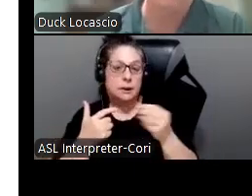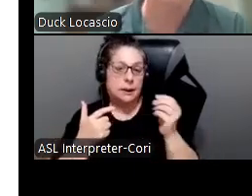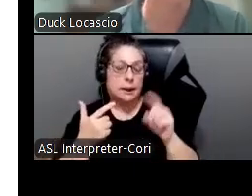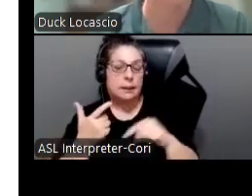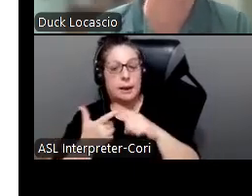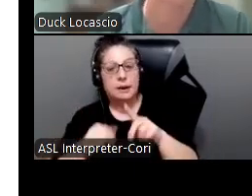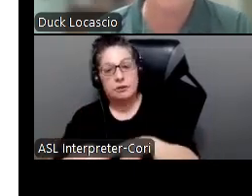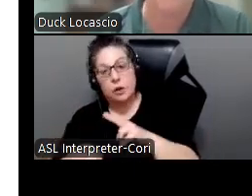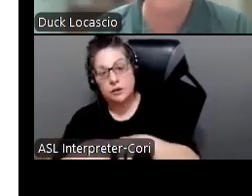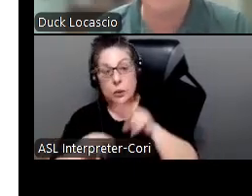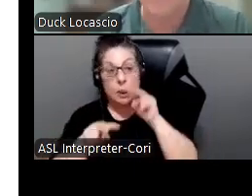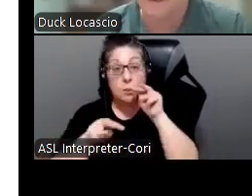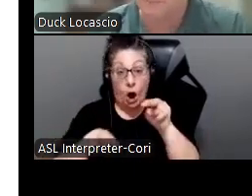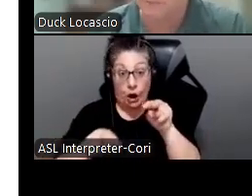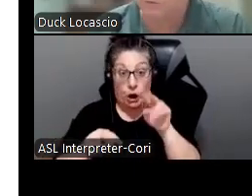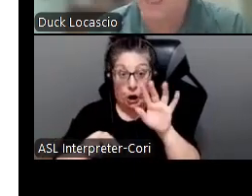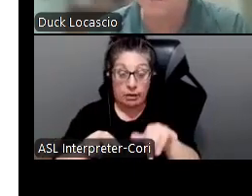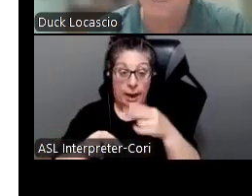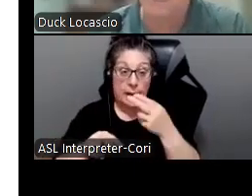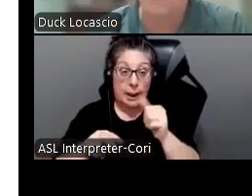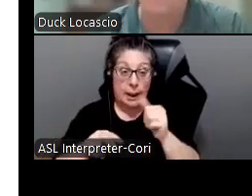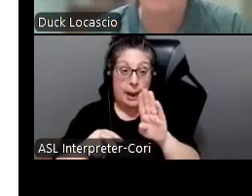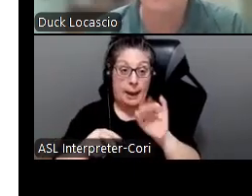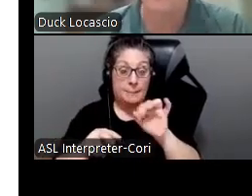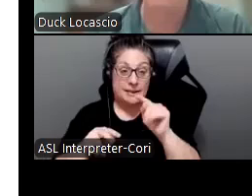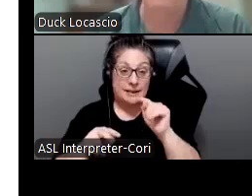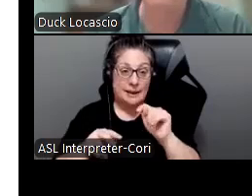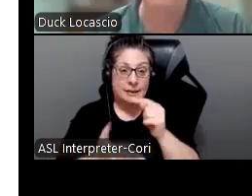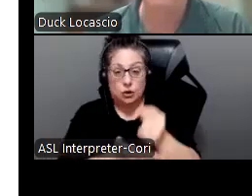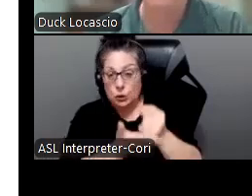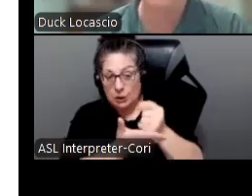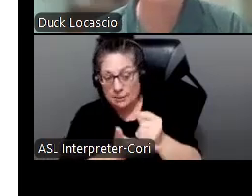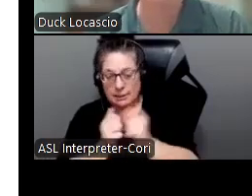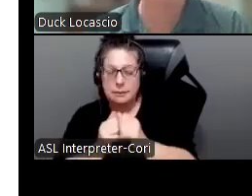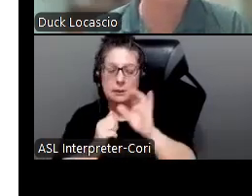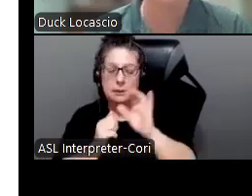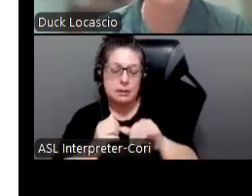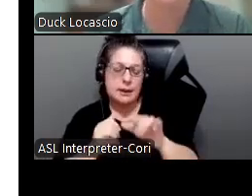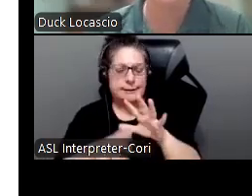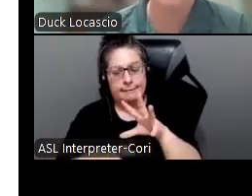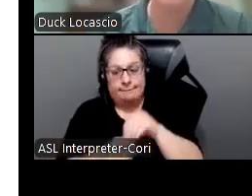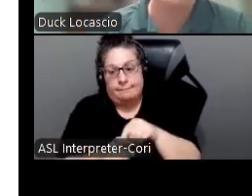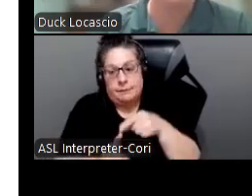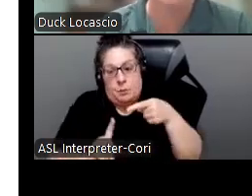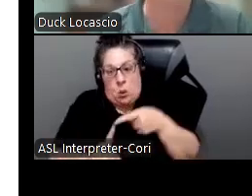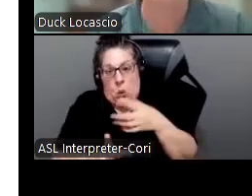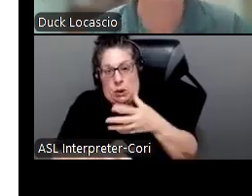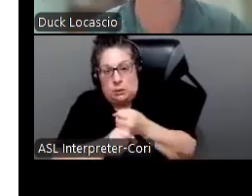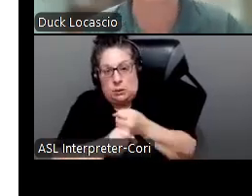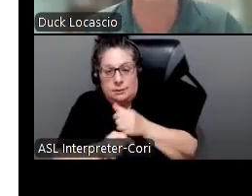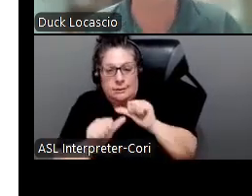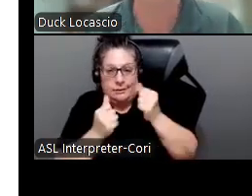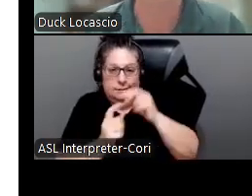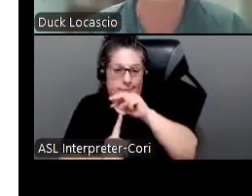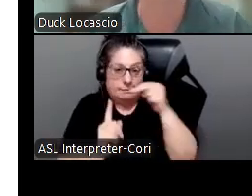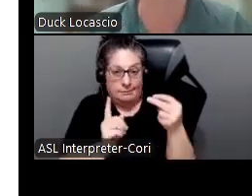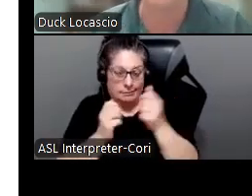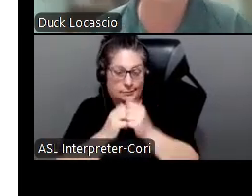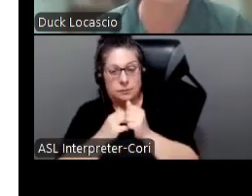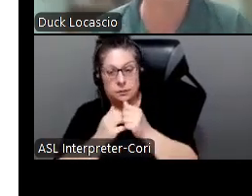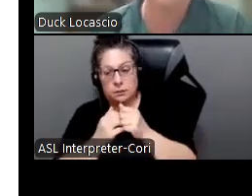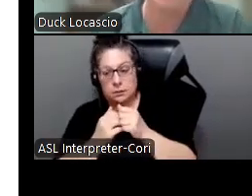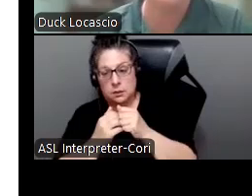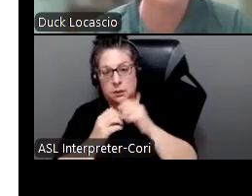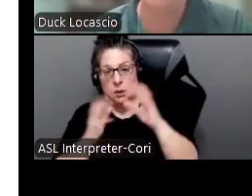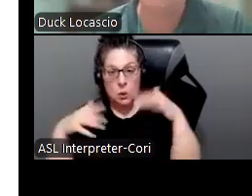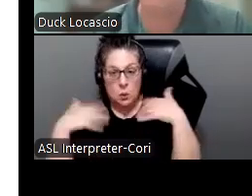of course we monitor that habitat, those habitat treatments. So that's just kind of in a nutshell from an agency standpoint, what